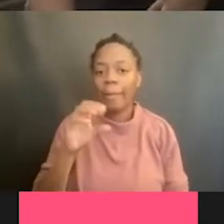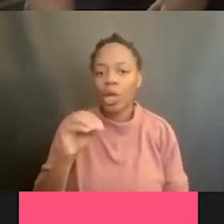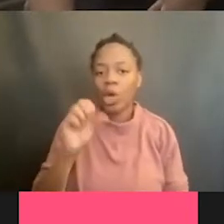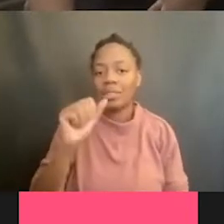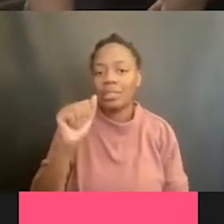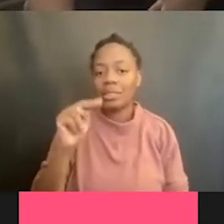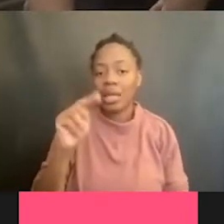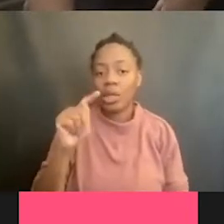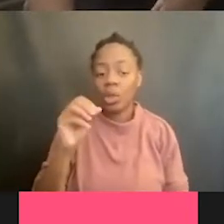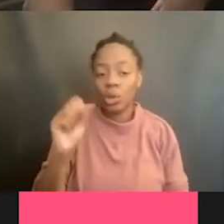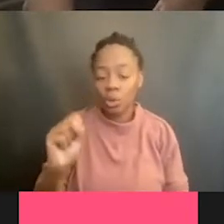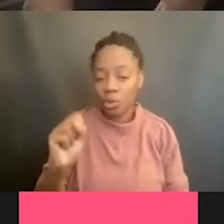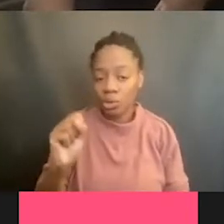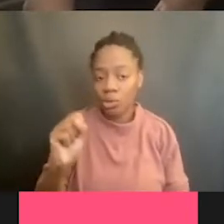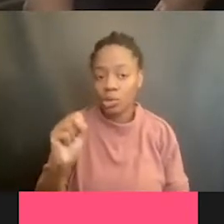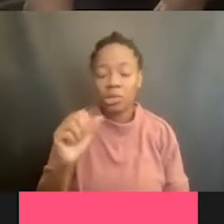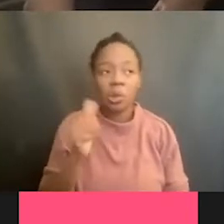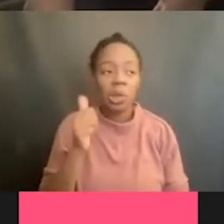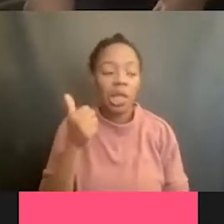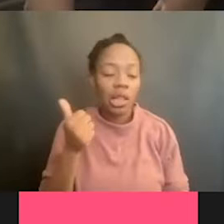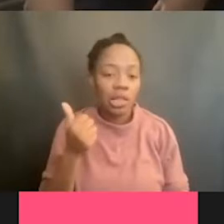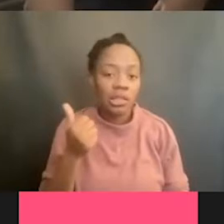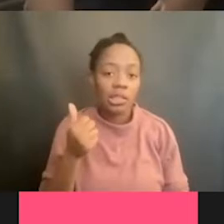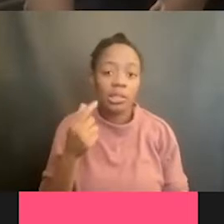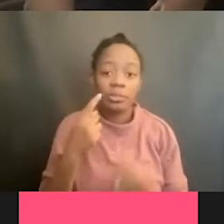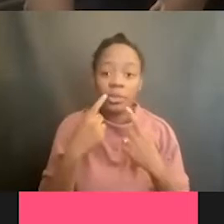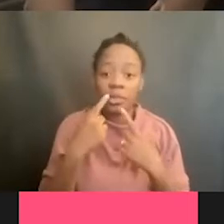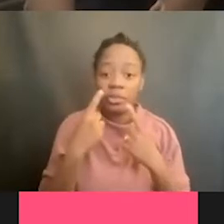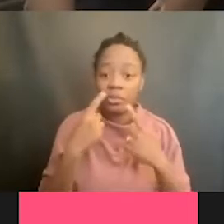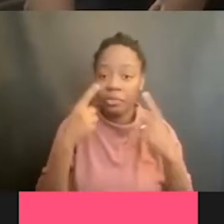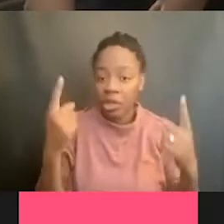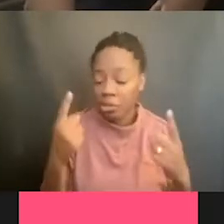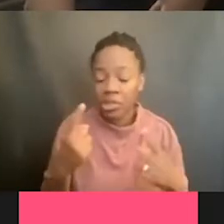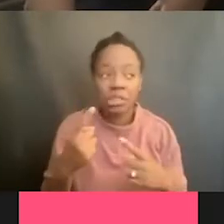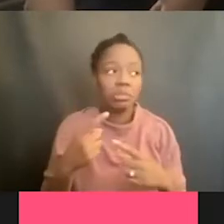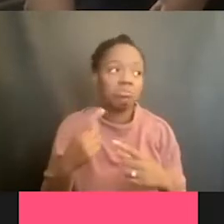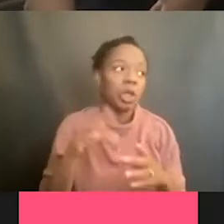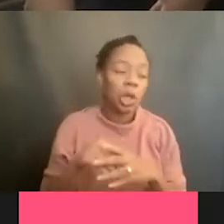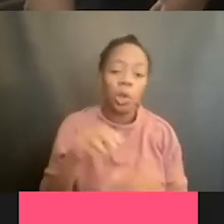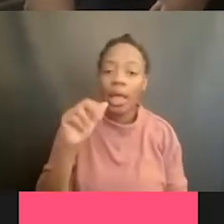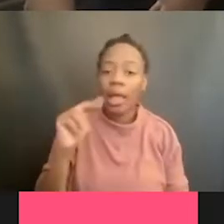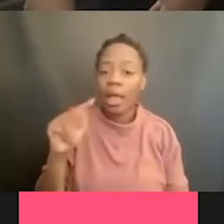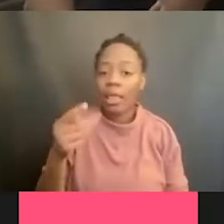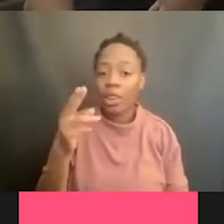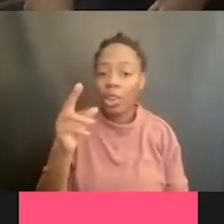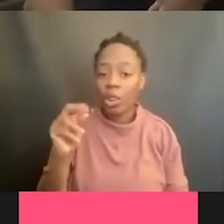else? There's some famous Anthony Santos.